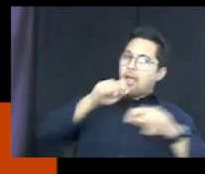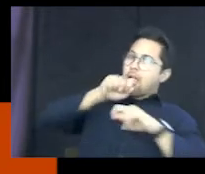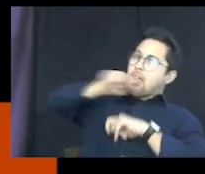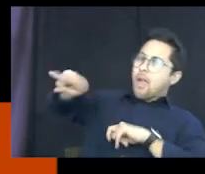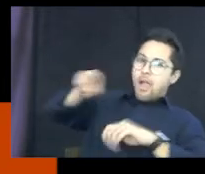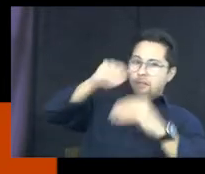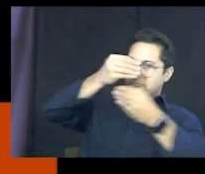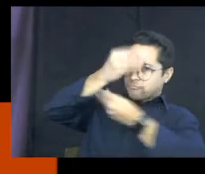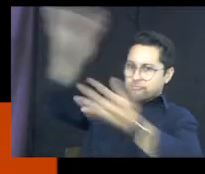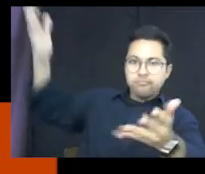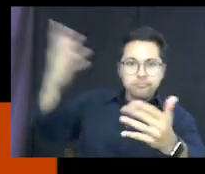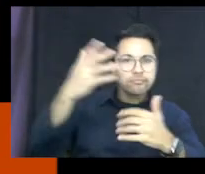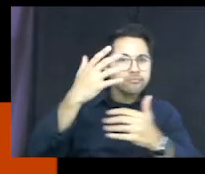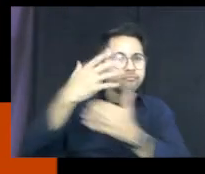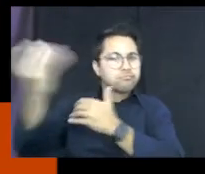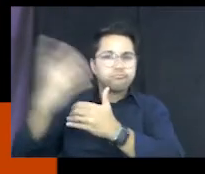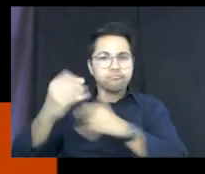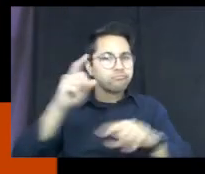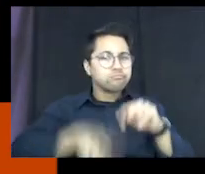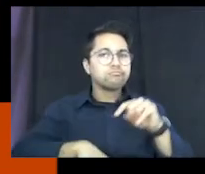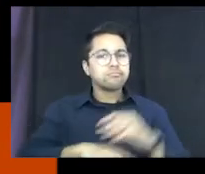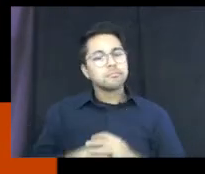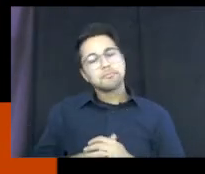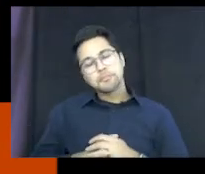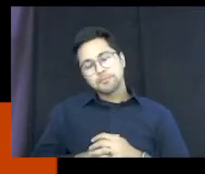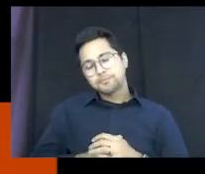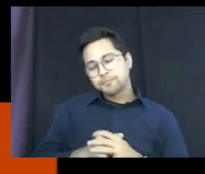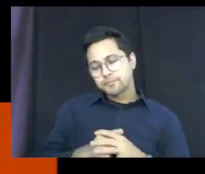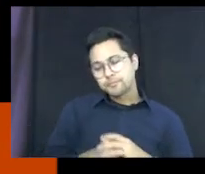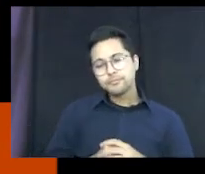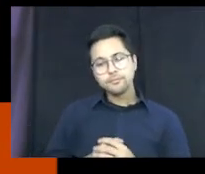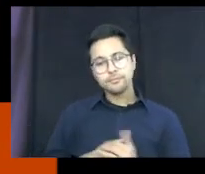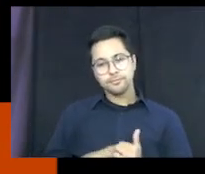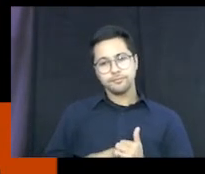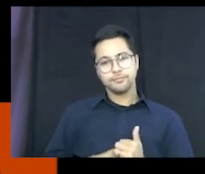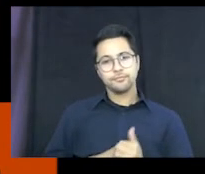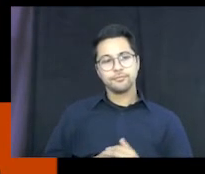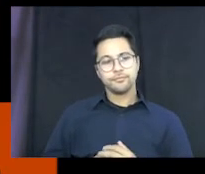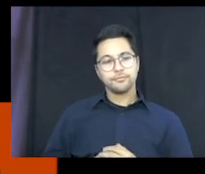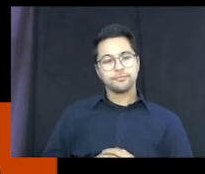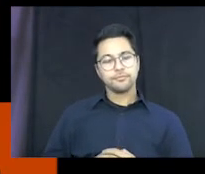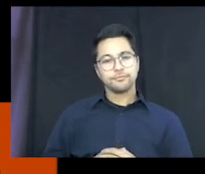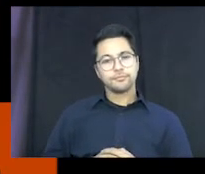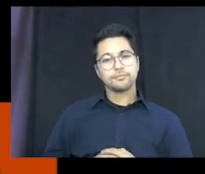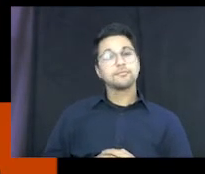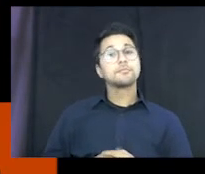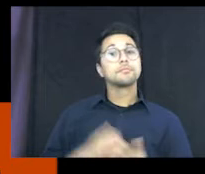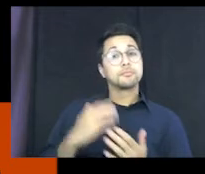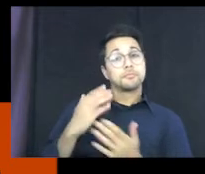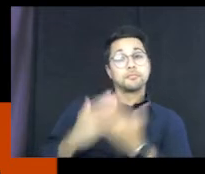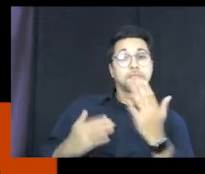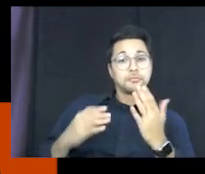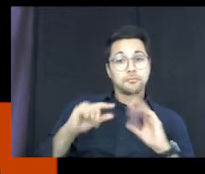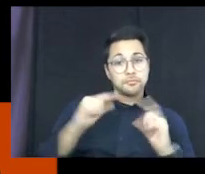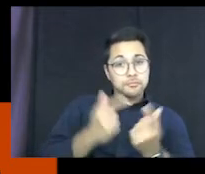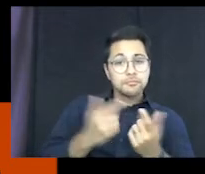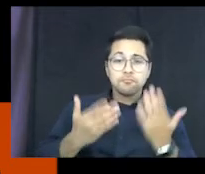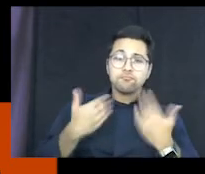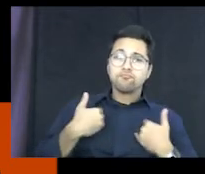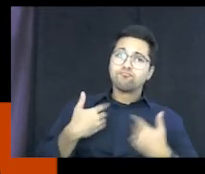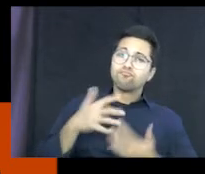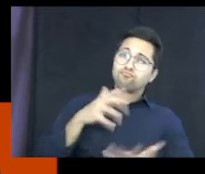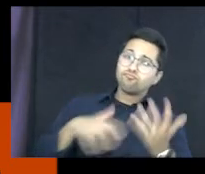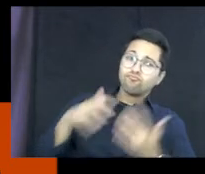is shared outside of the safe space of the support group. Some groups may offer a mix